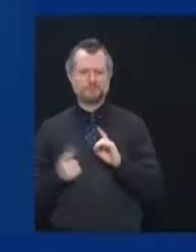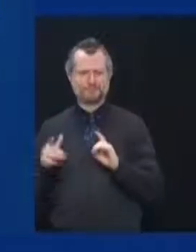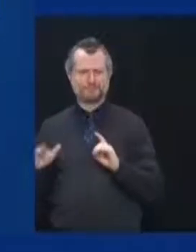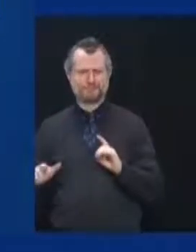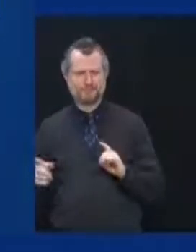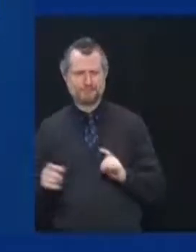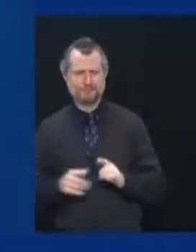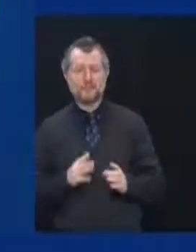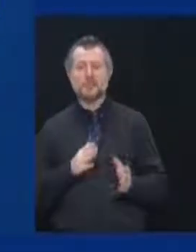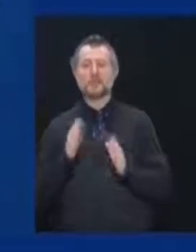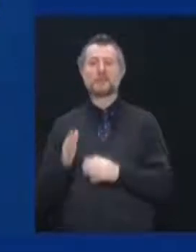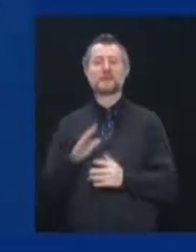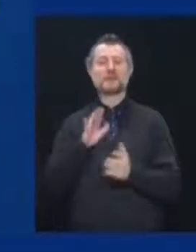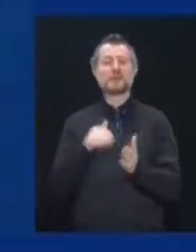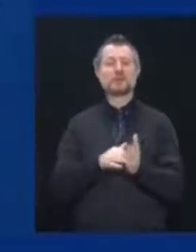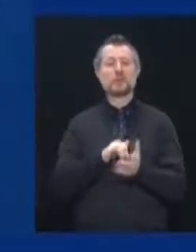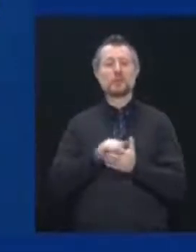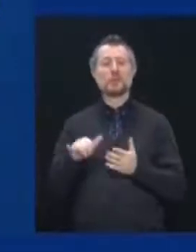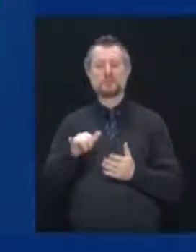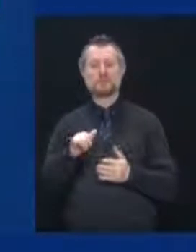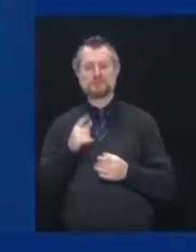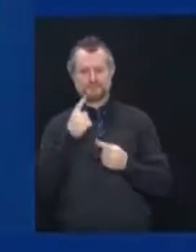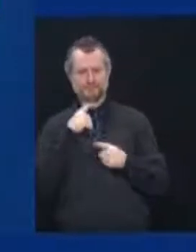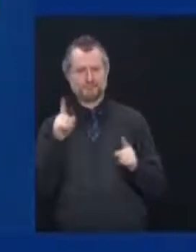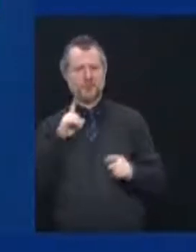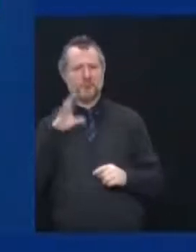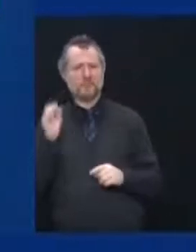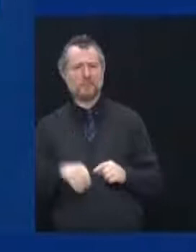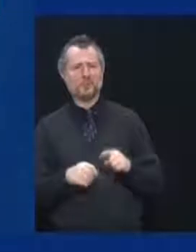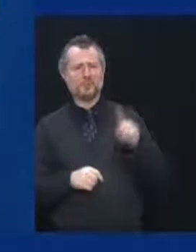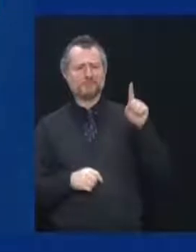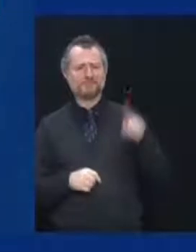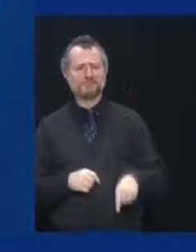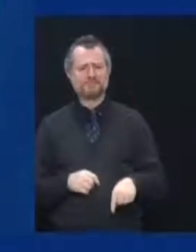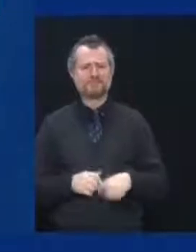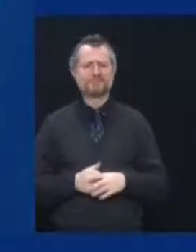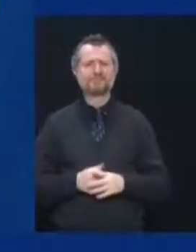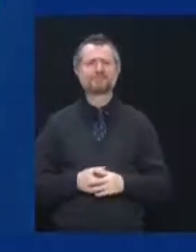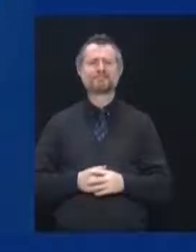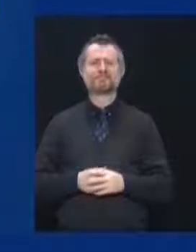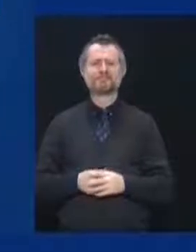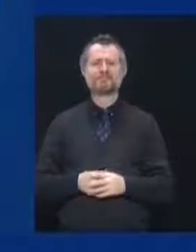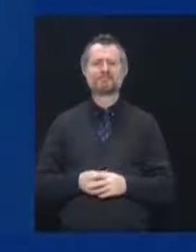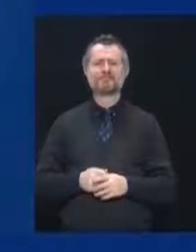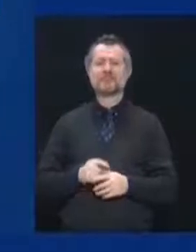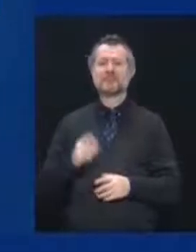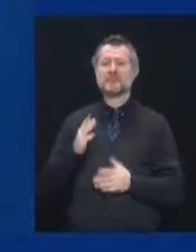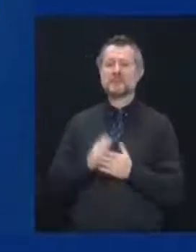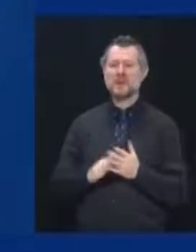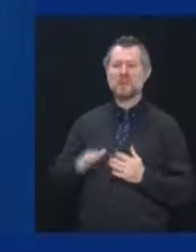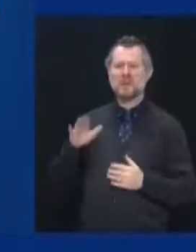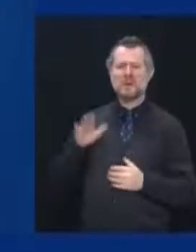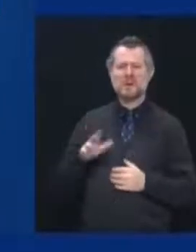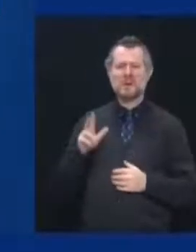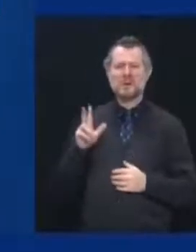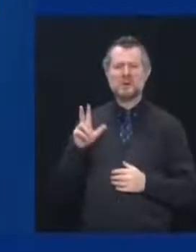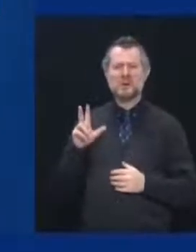Central New York, you have some at 100%, and then you have some at